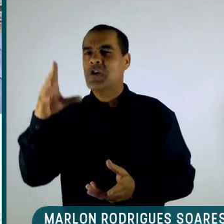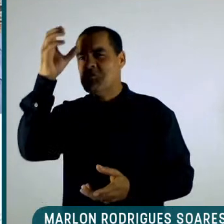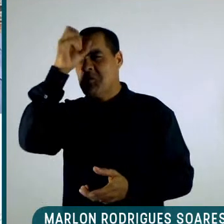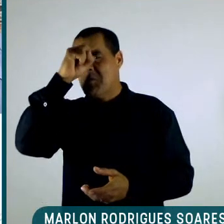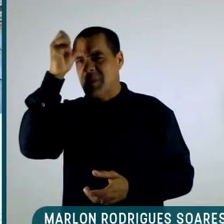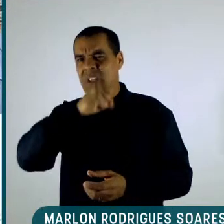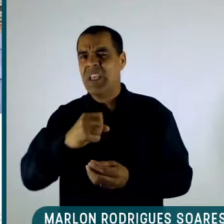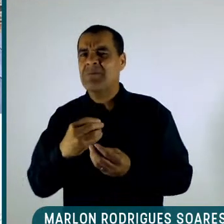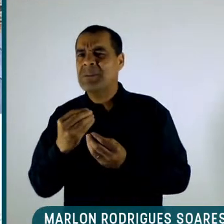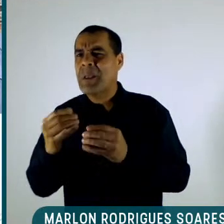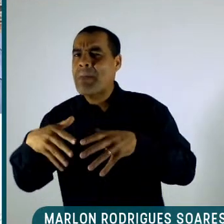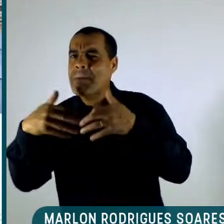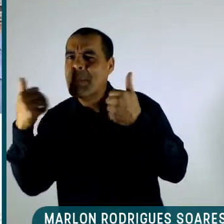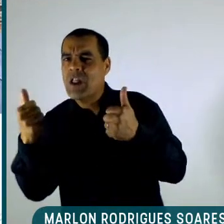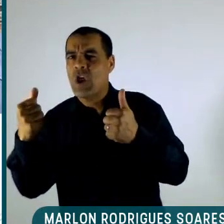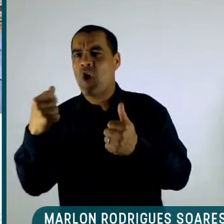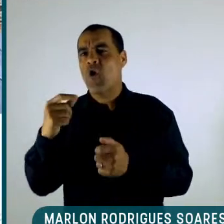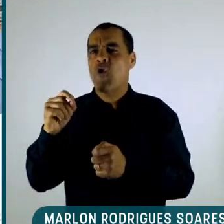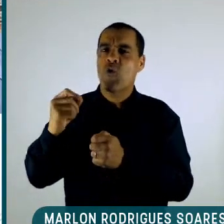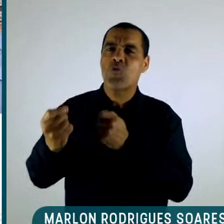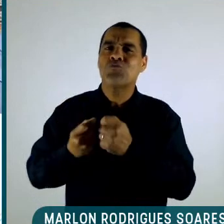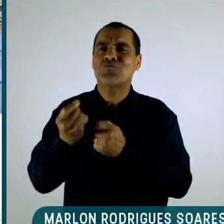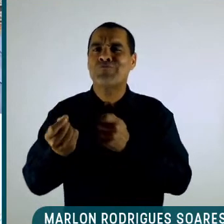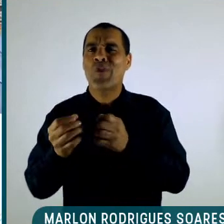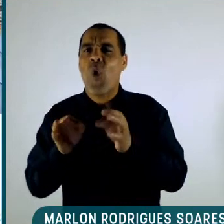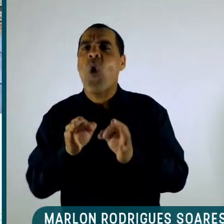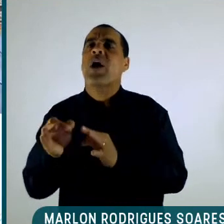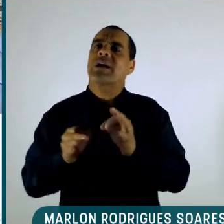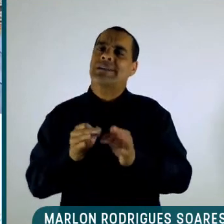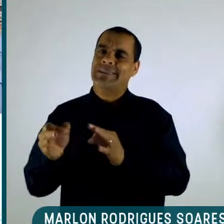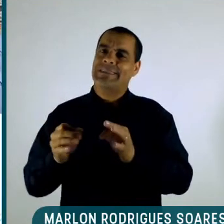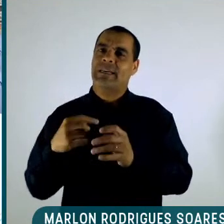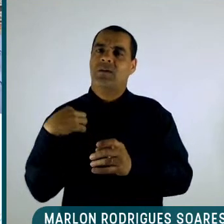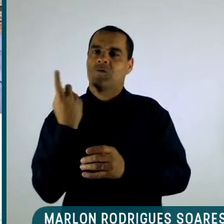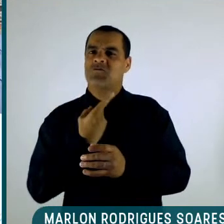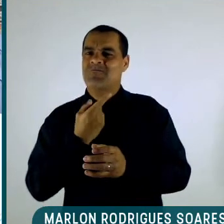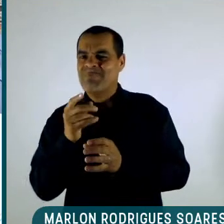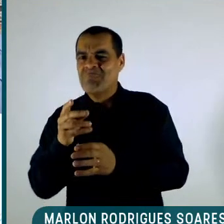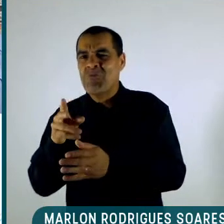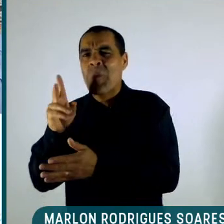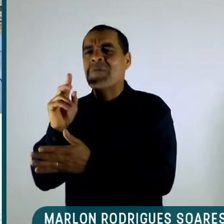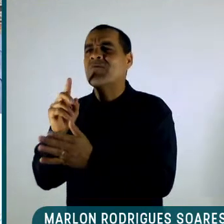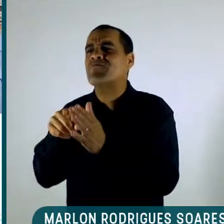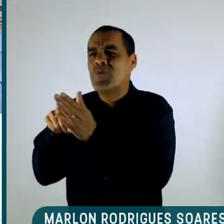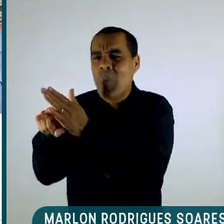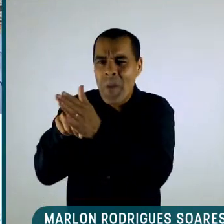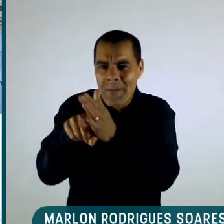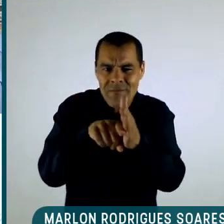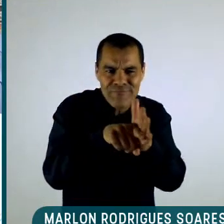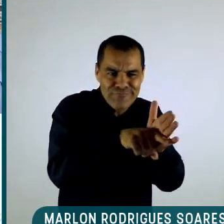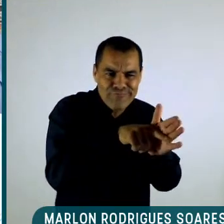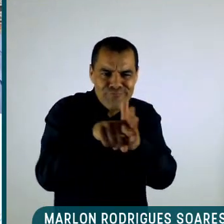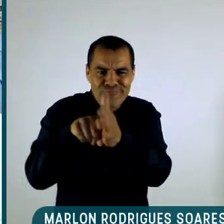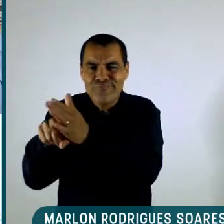The best way to do that, we realized, was to be organized. So we decided to map the whole